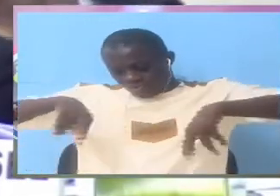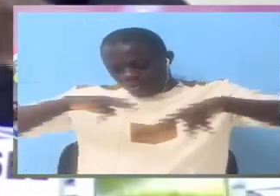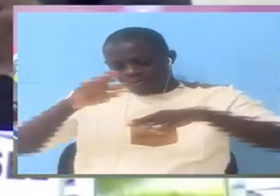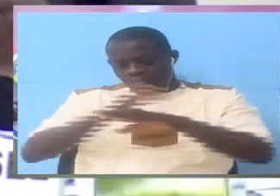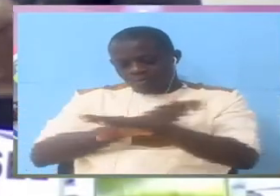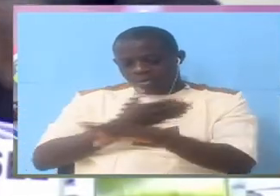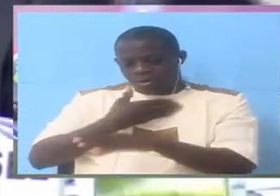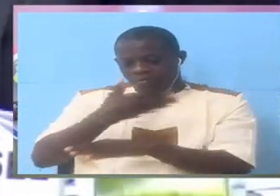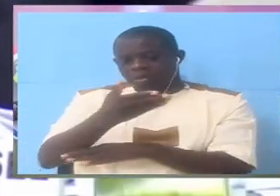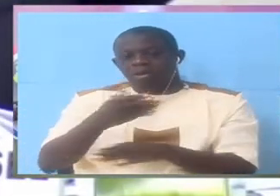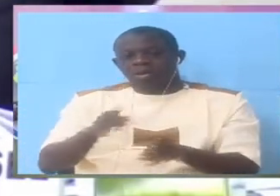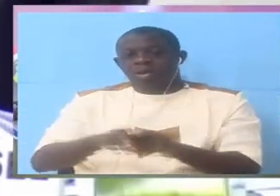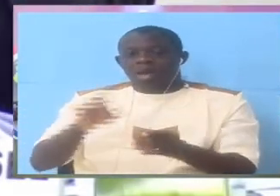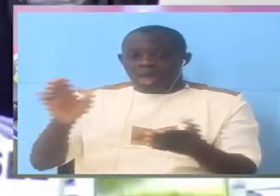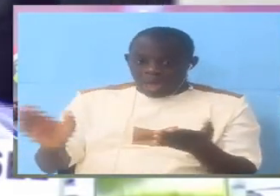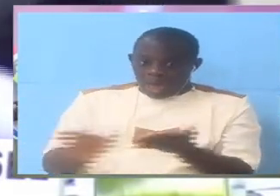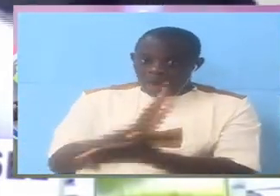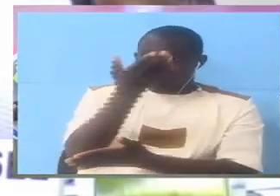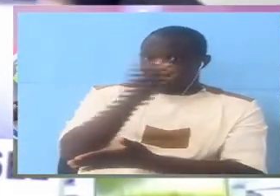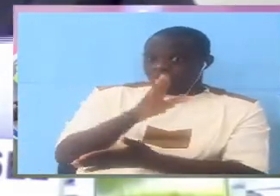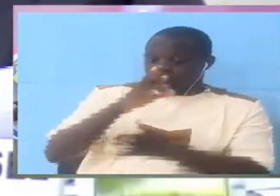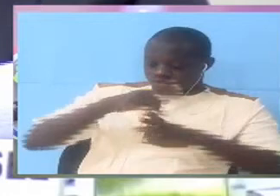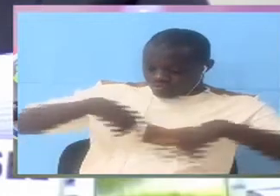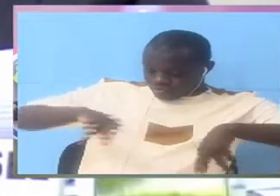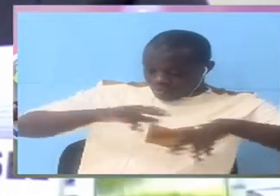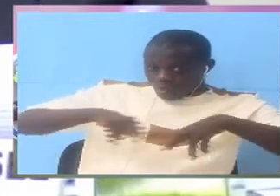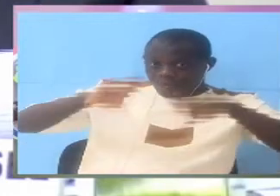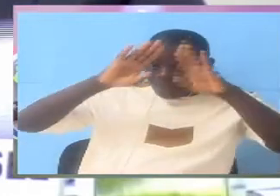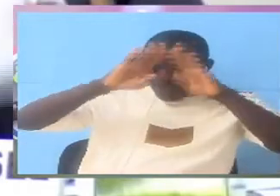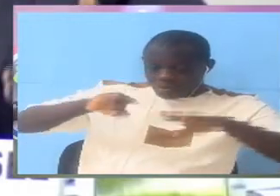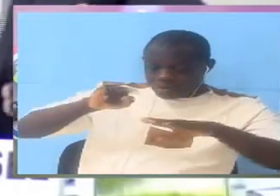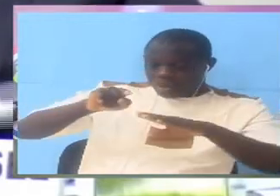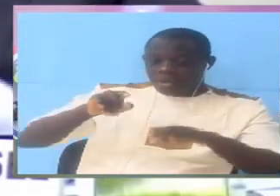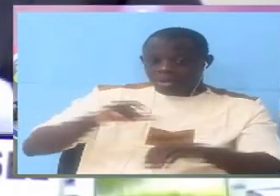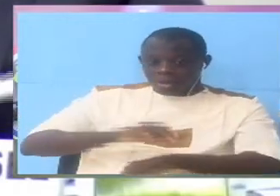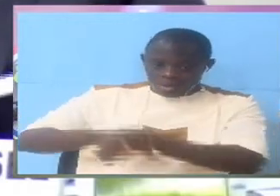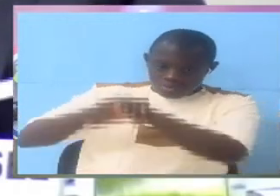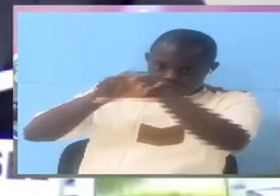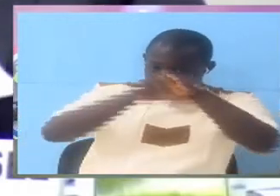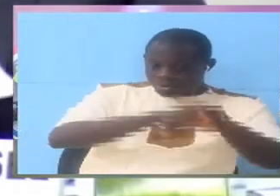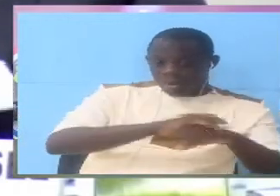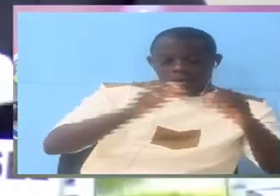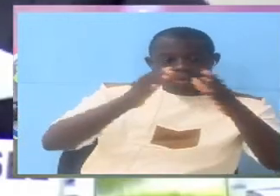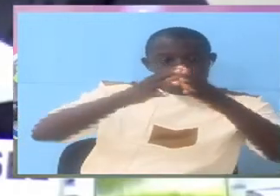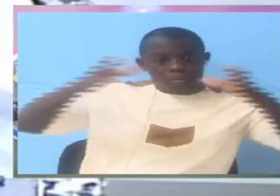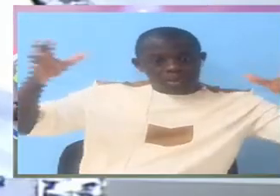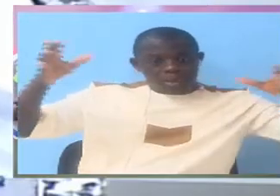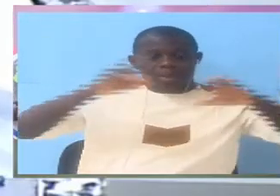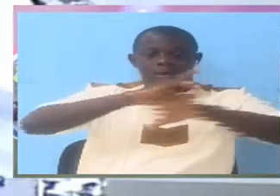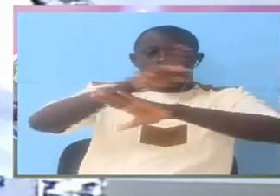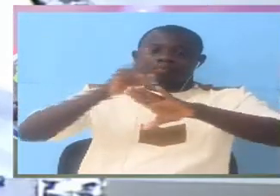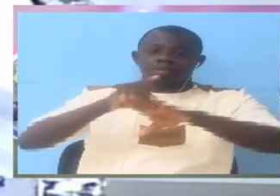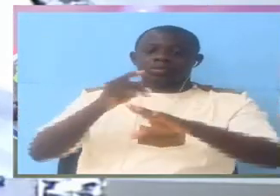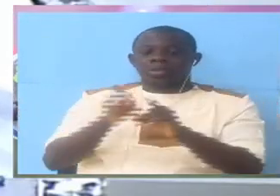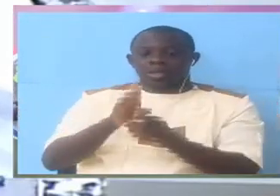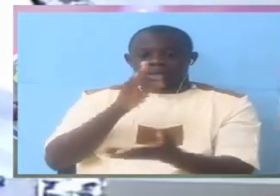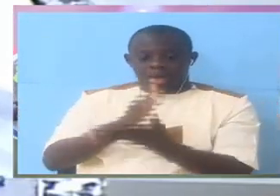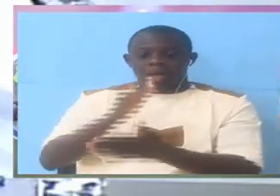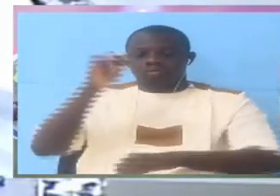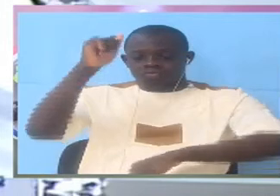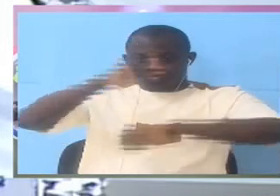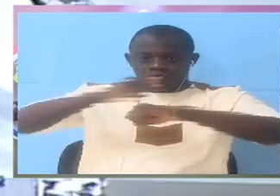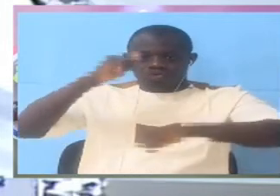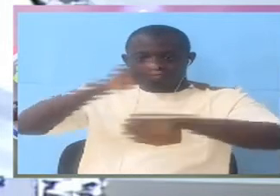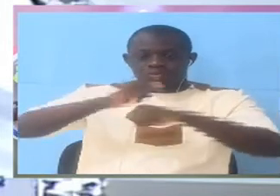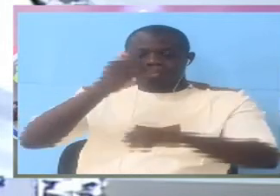They were removed from there and taken to another big place. That is where they were tortured. You heard him say he had